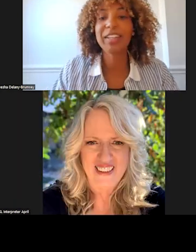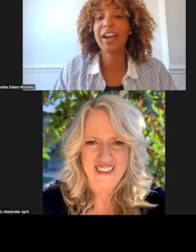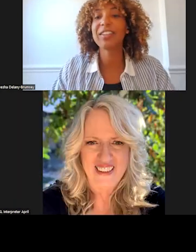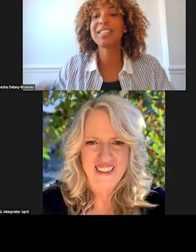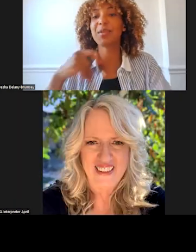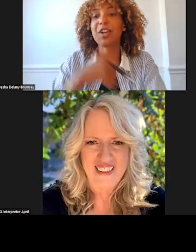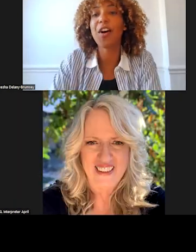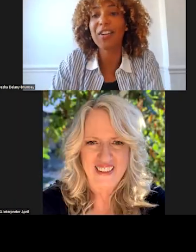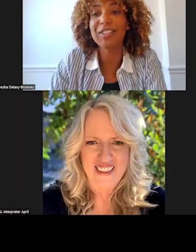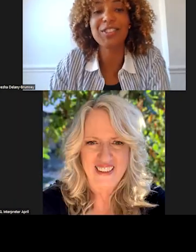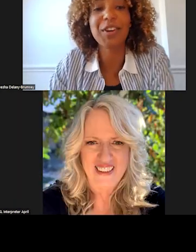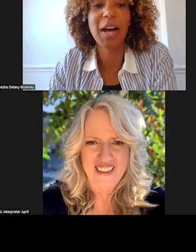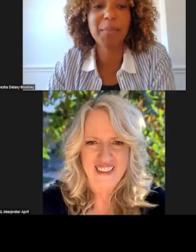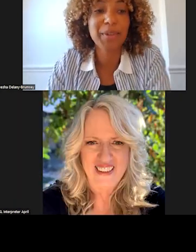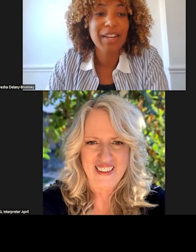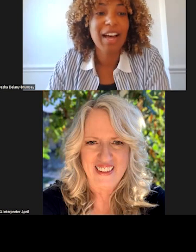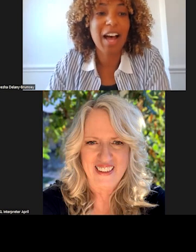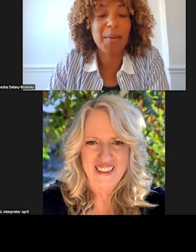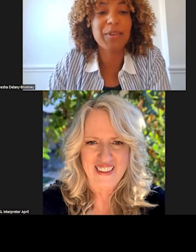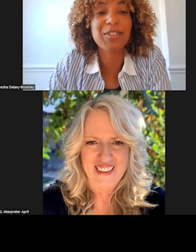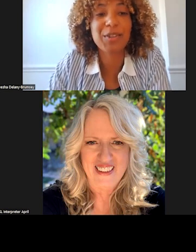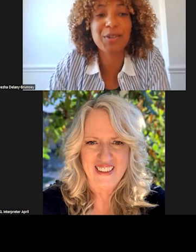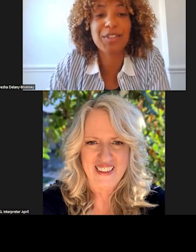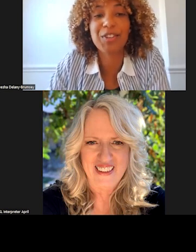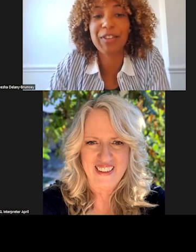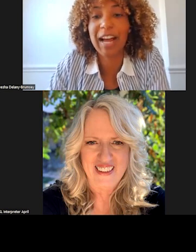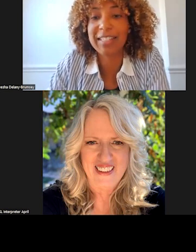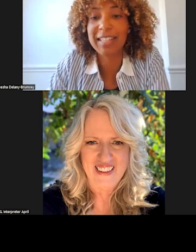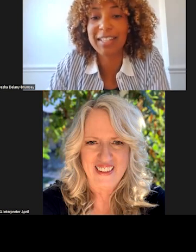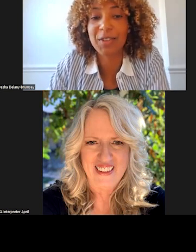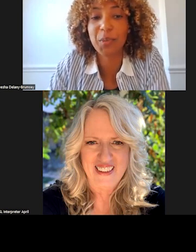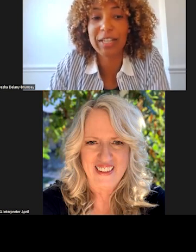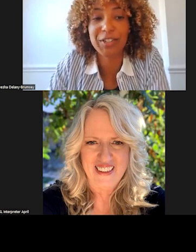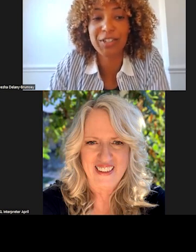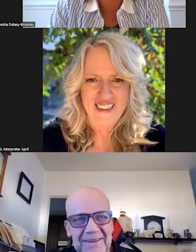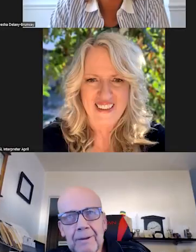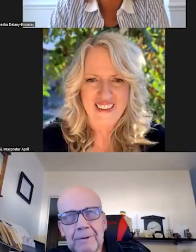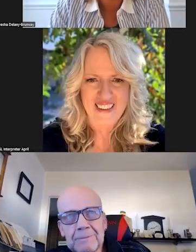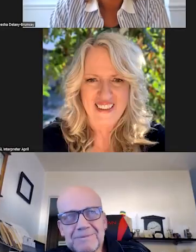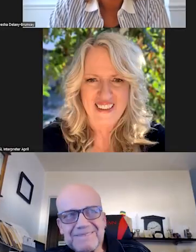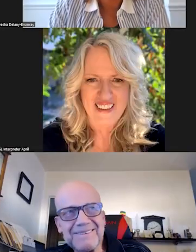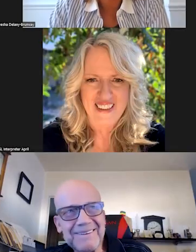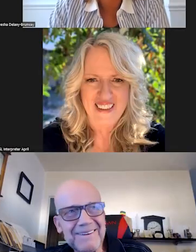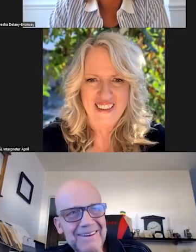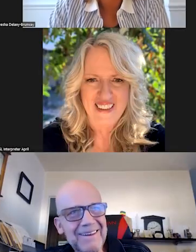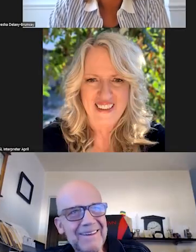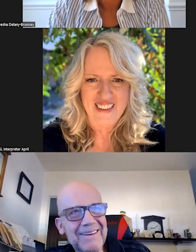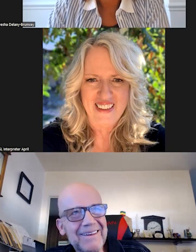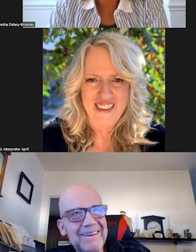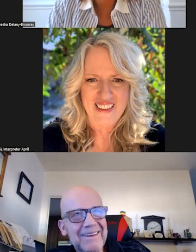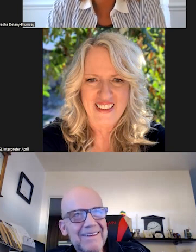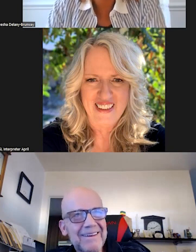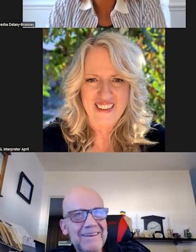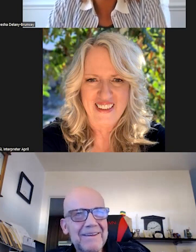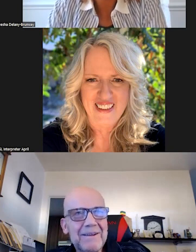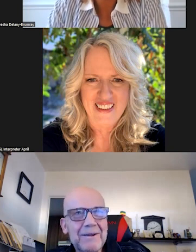All right, Terrence, I'm going to call you up to the Trivia Hot Seat, so brace yourself. And this